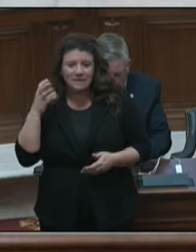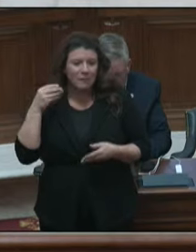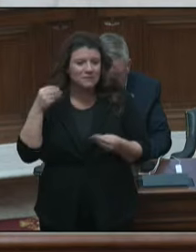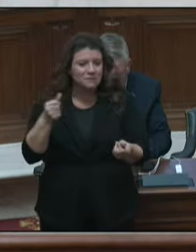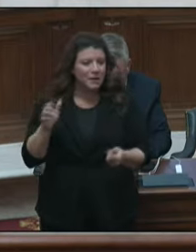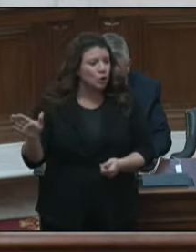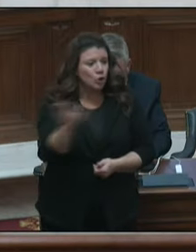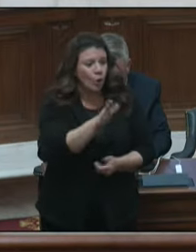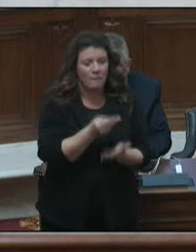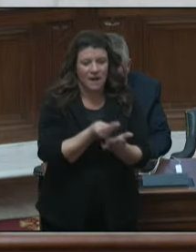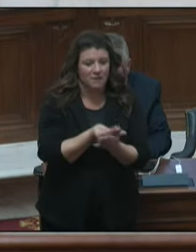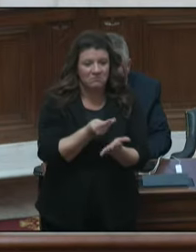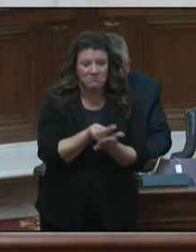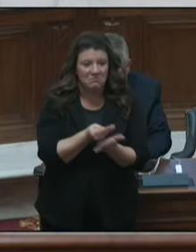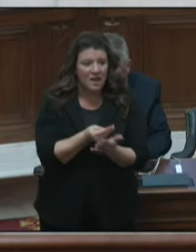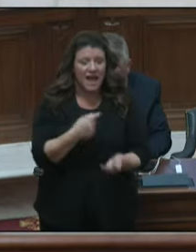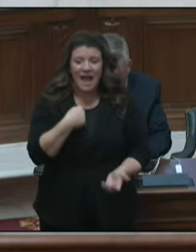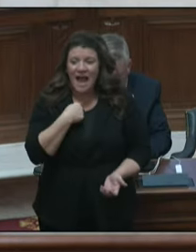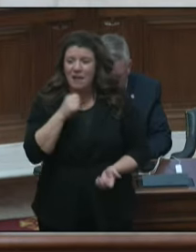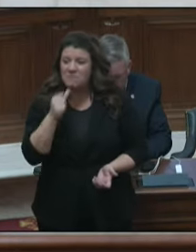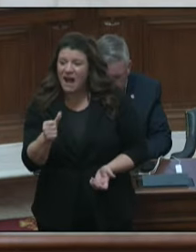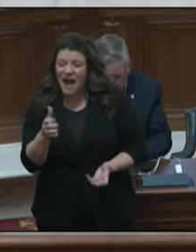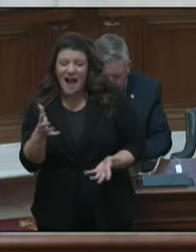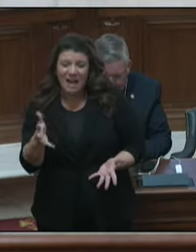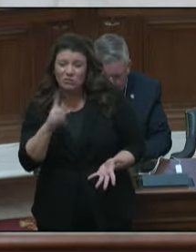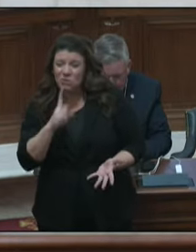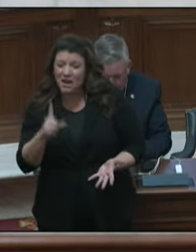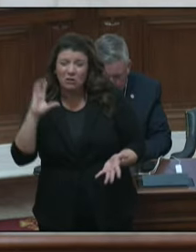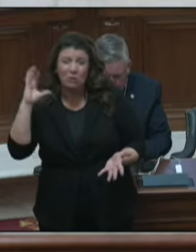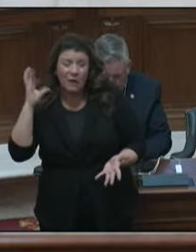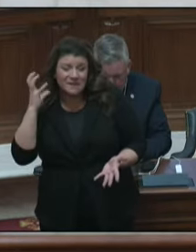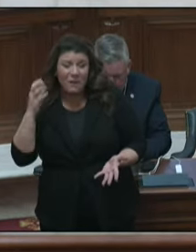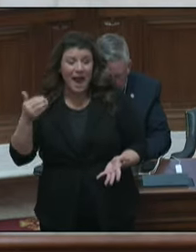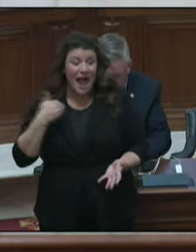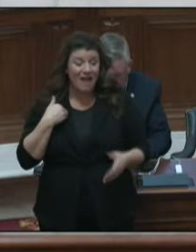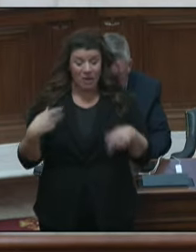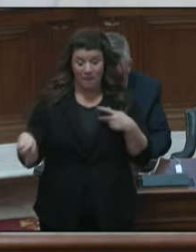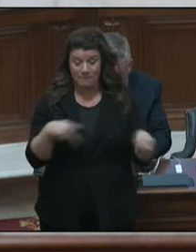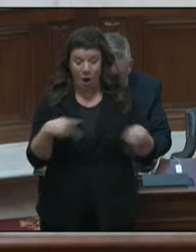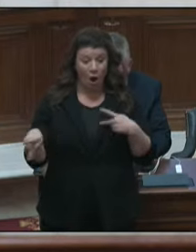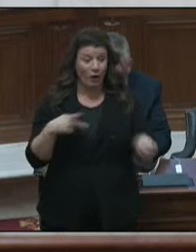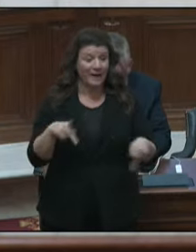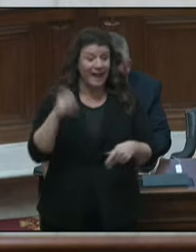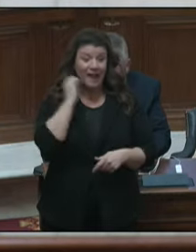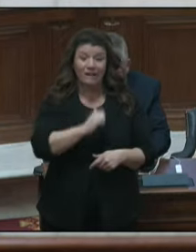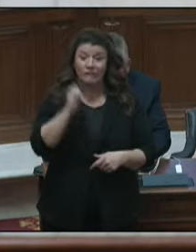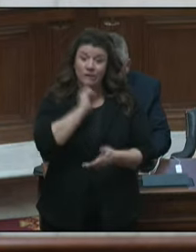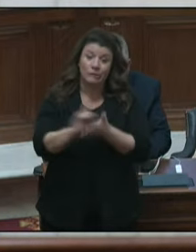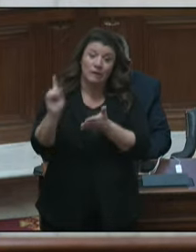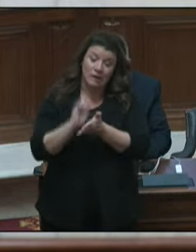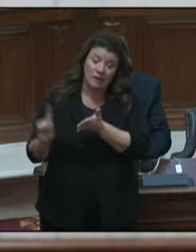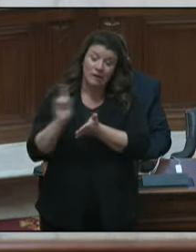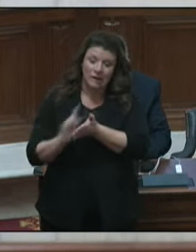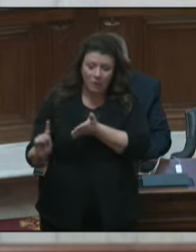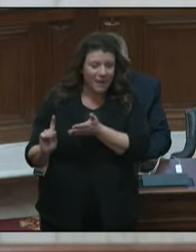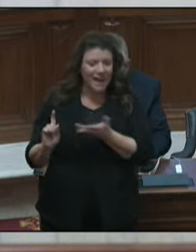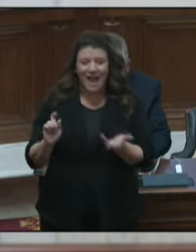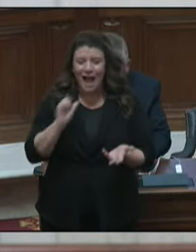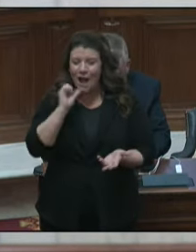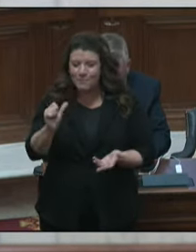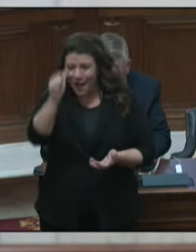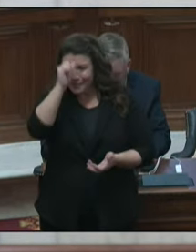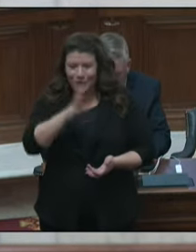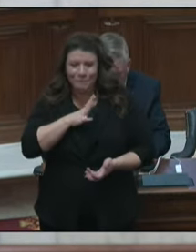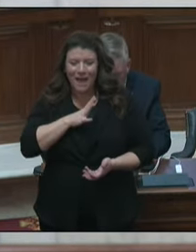money. Maybe I'm the guy that's really not crazy about having a party every other night. Or maybe I'm the guy that's